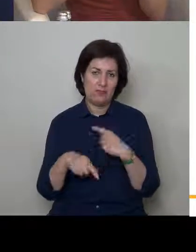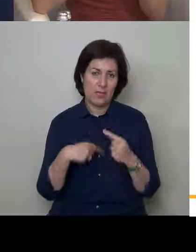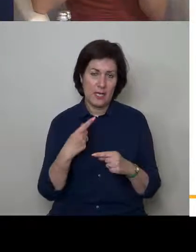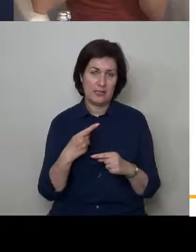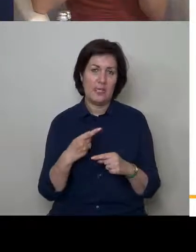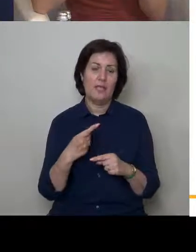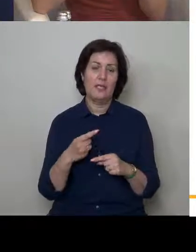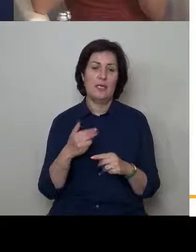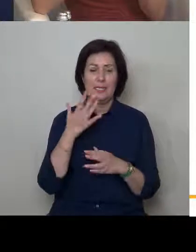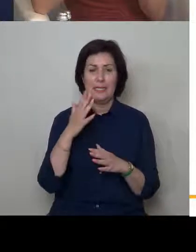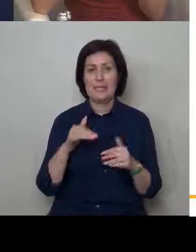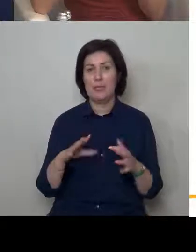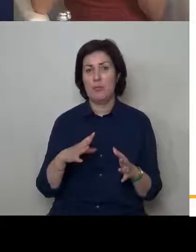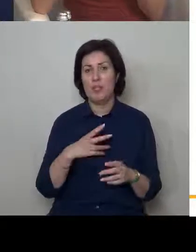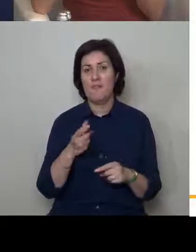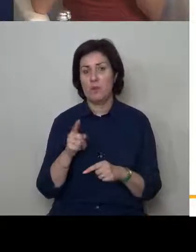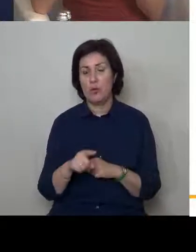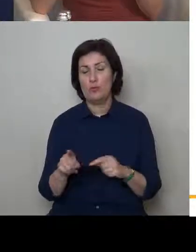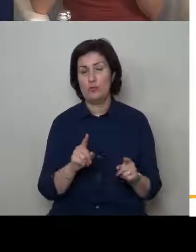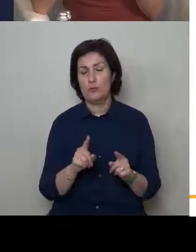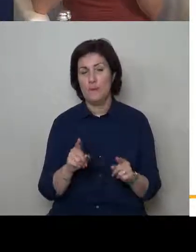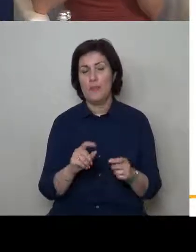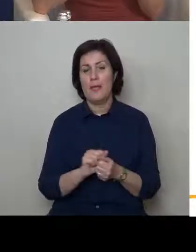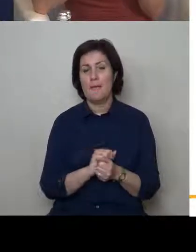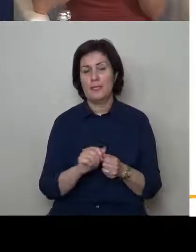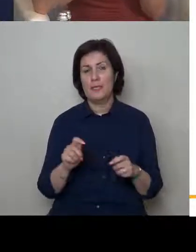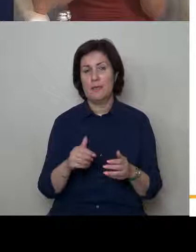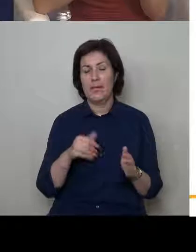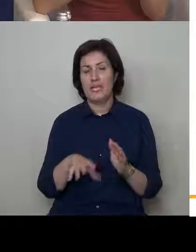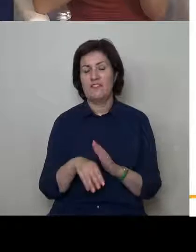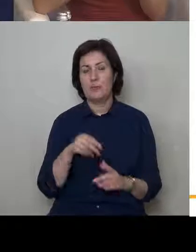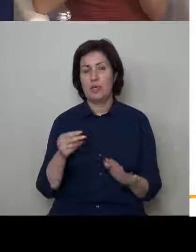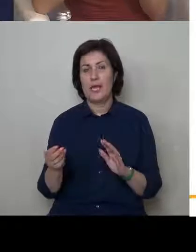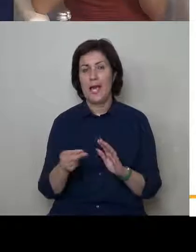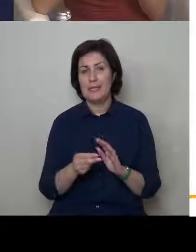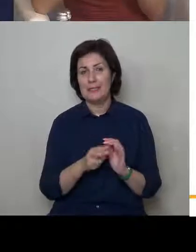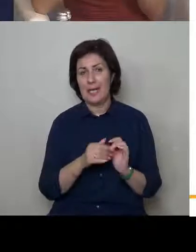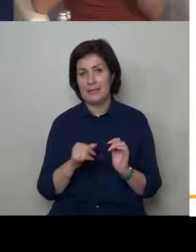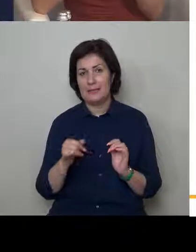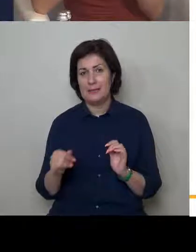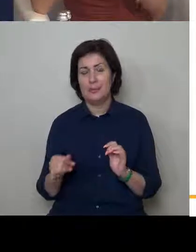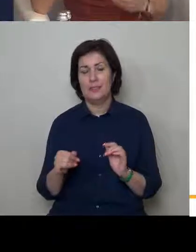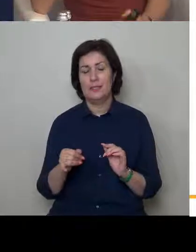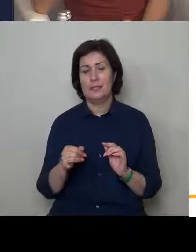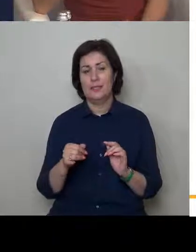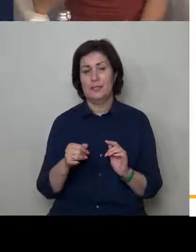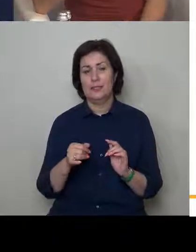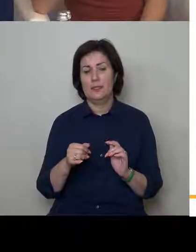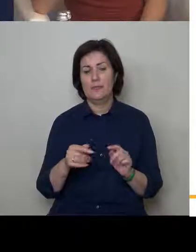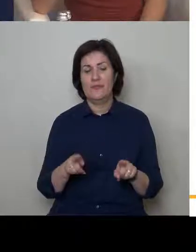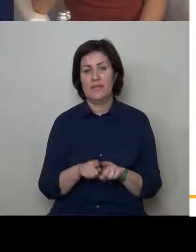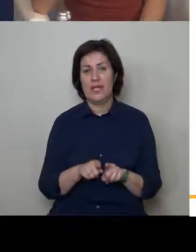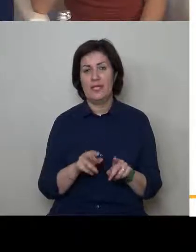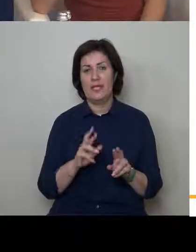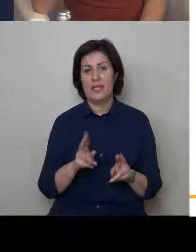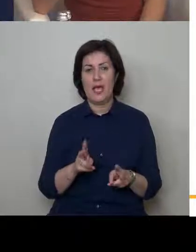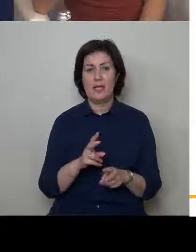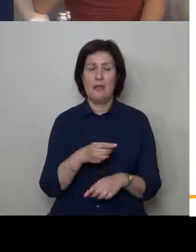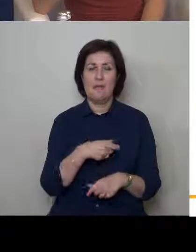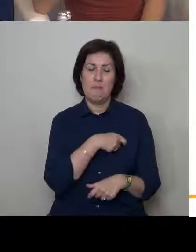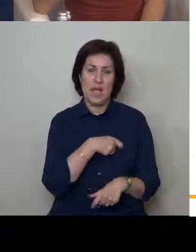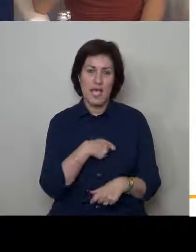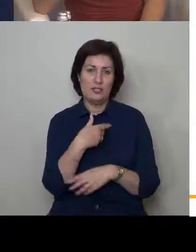as we said, the idea of the provision was to cover campaigning materials,